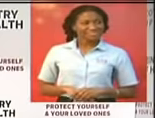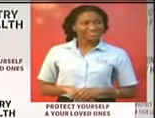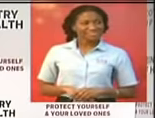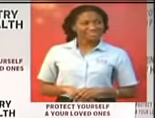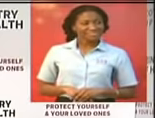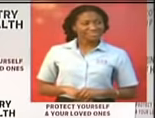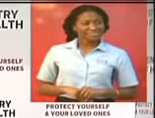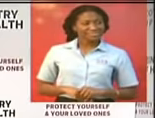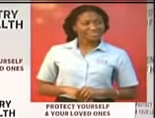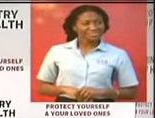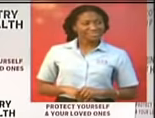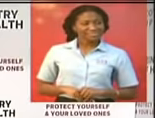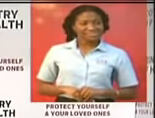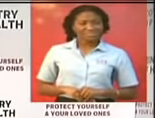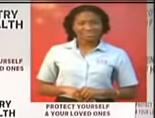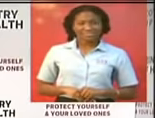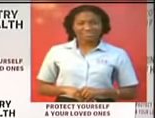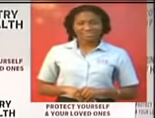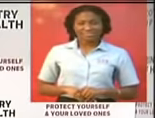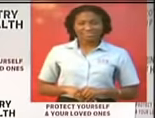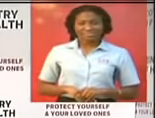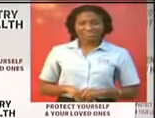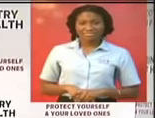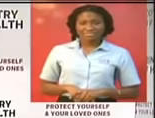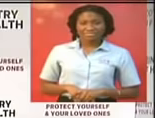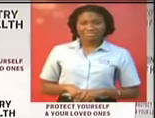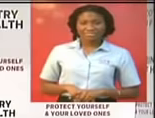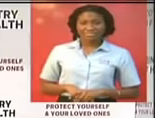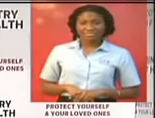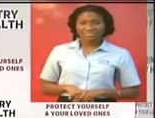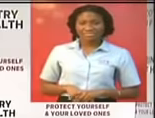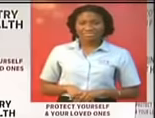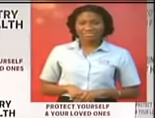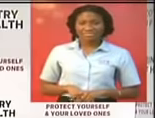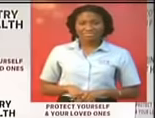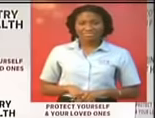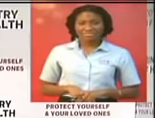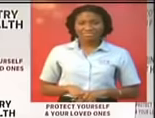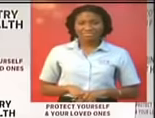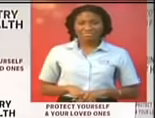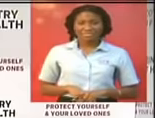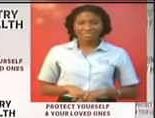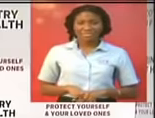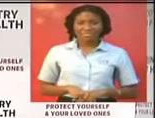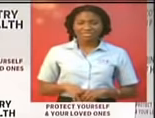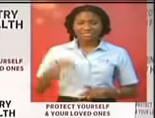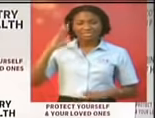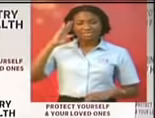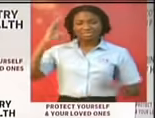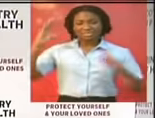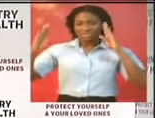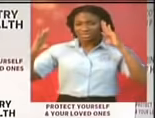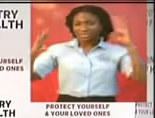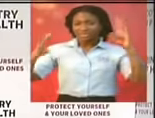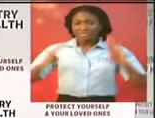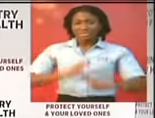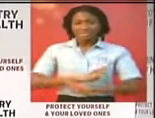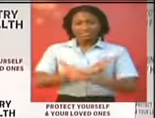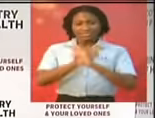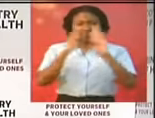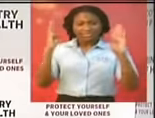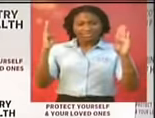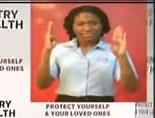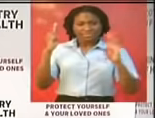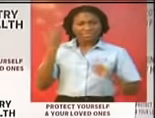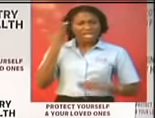Our final follow-up question from I-95.5. Hi, good morning again. I don't know if